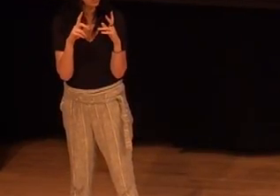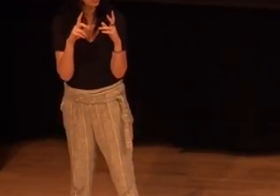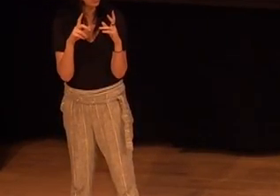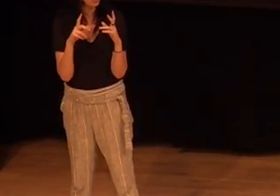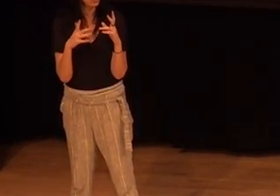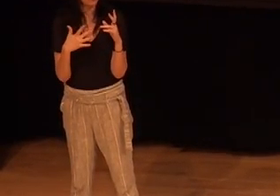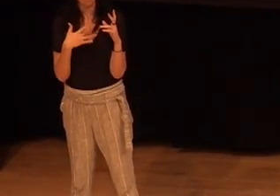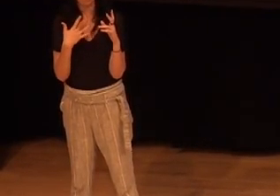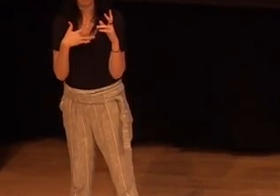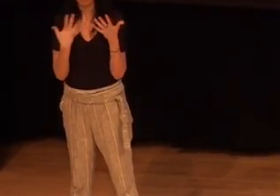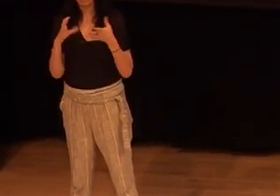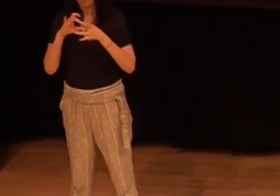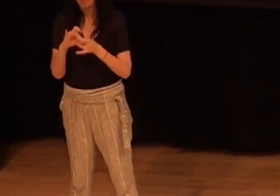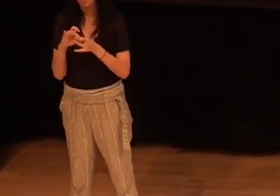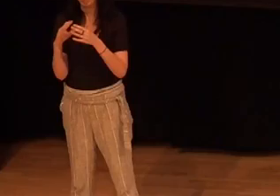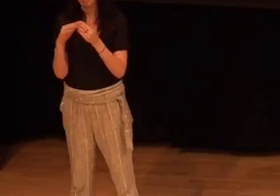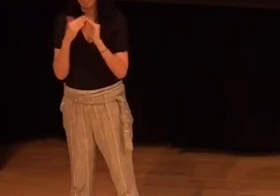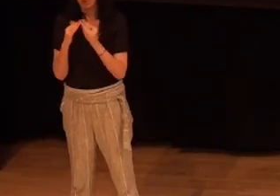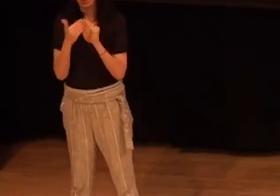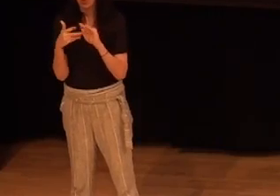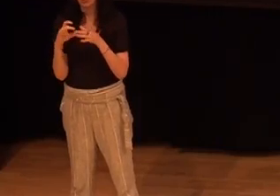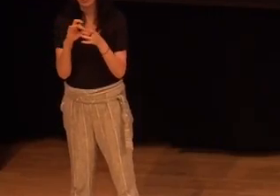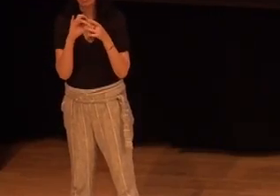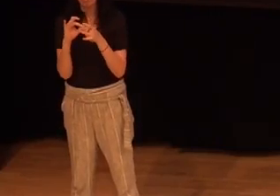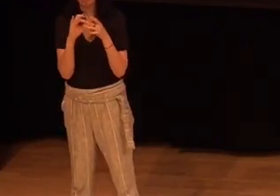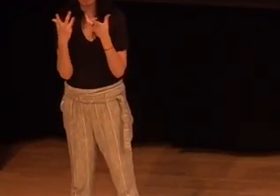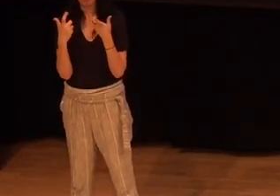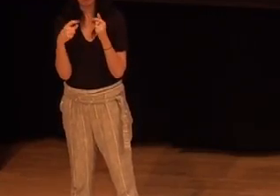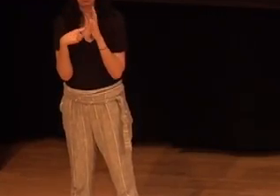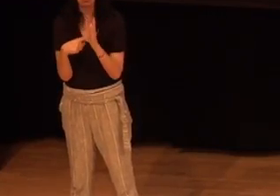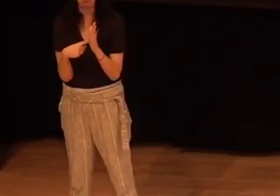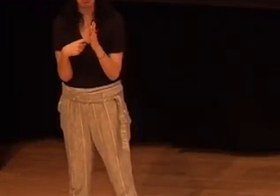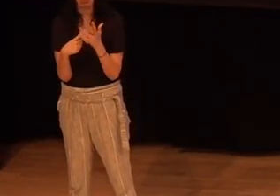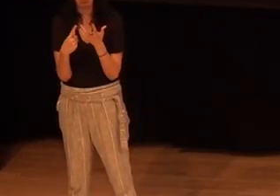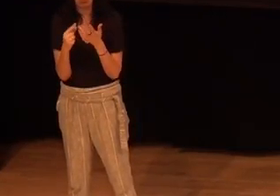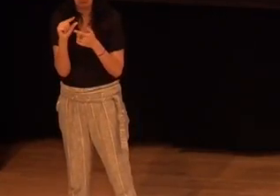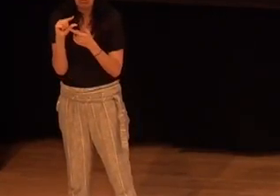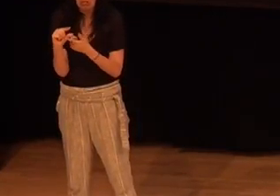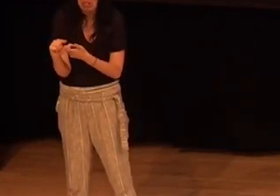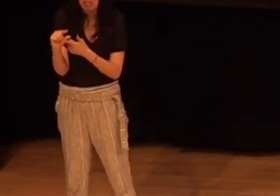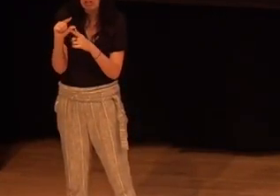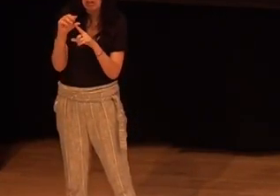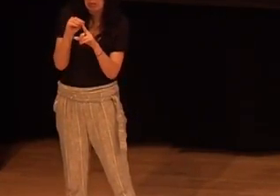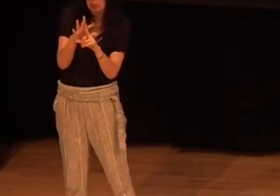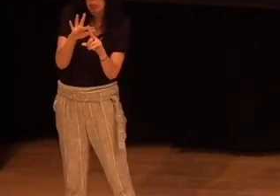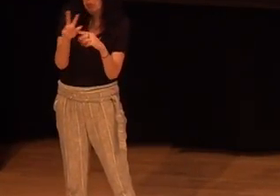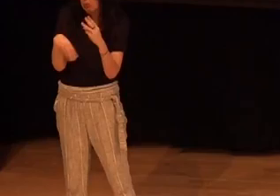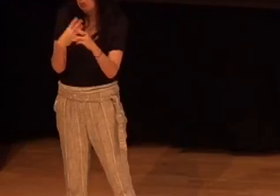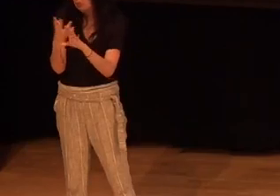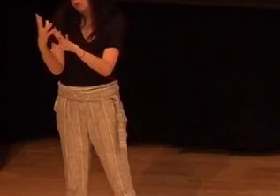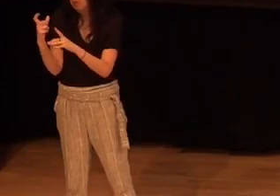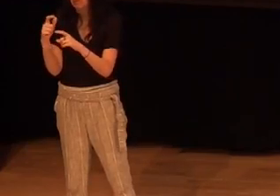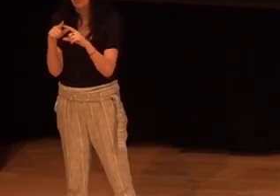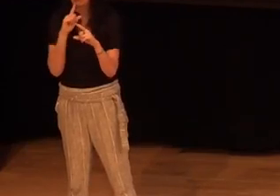a sense of community, and it showcases us a little, but it's